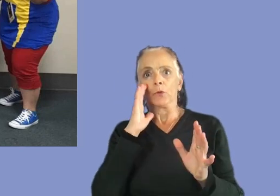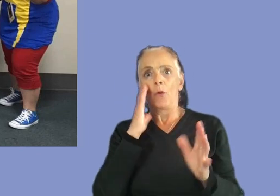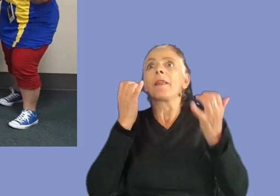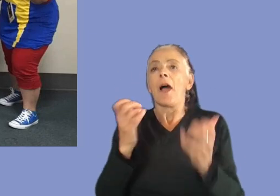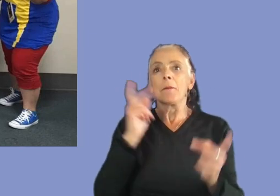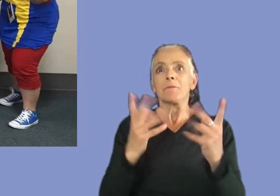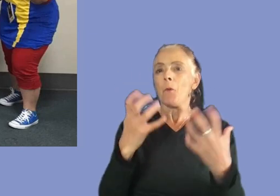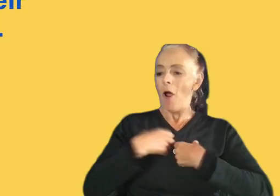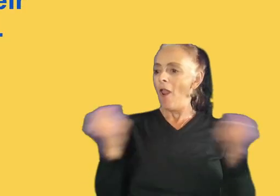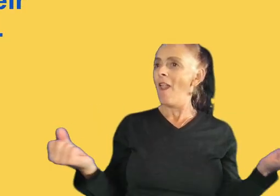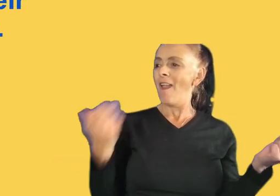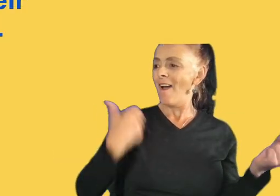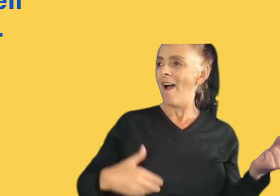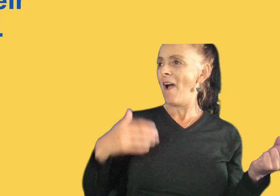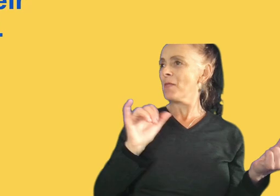Kamala.